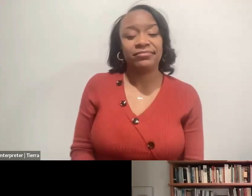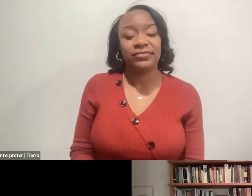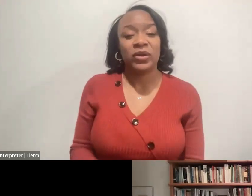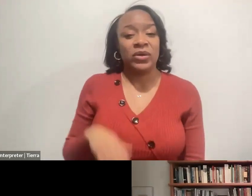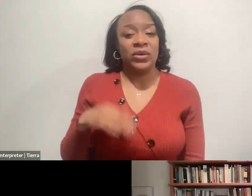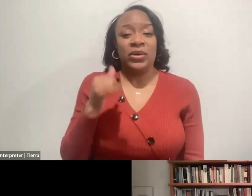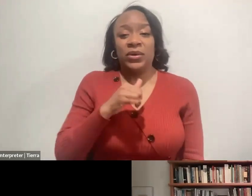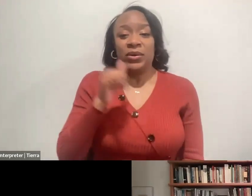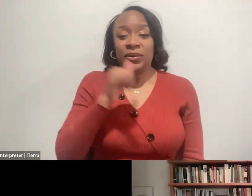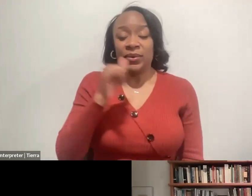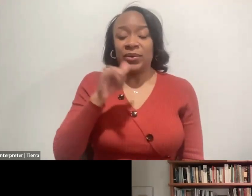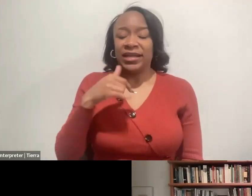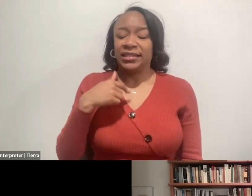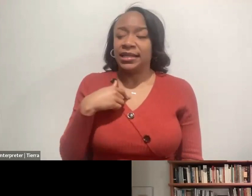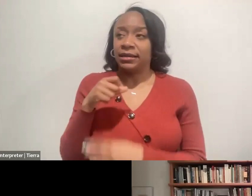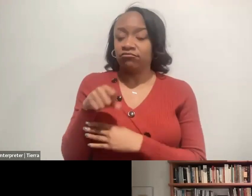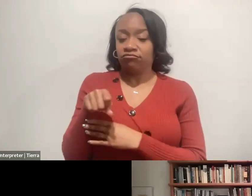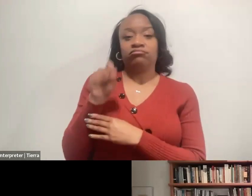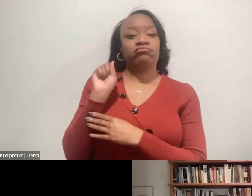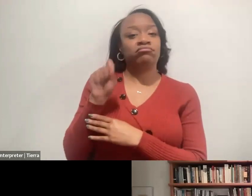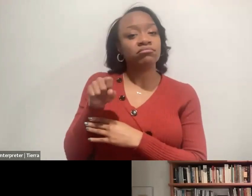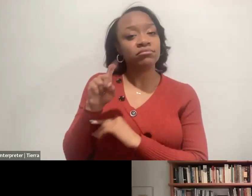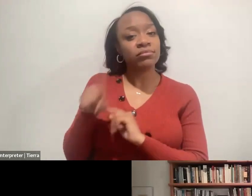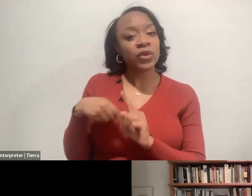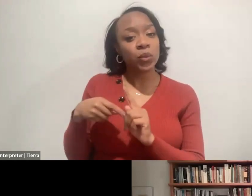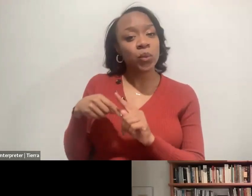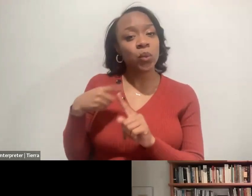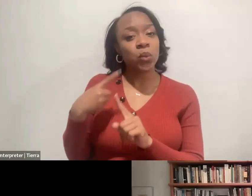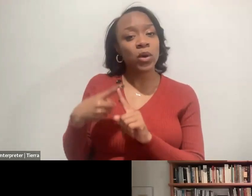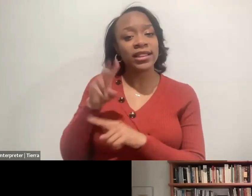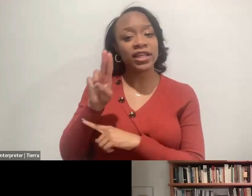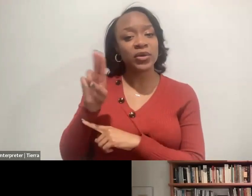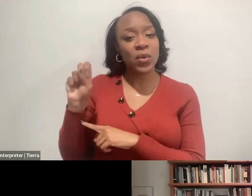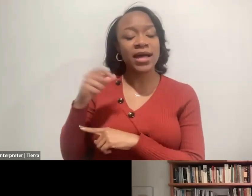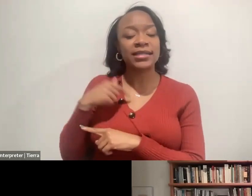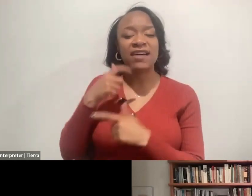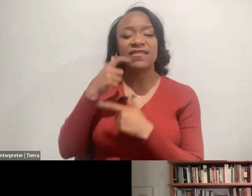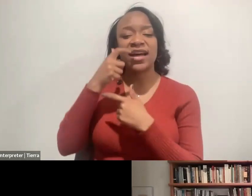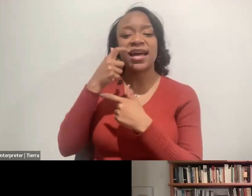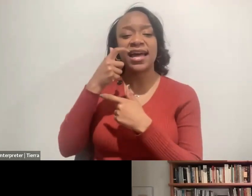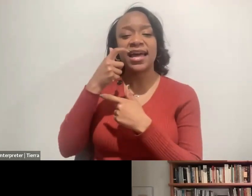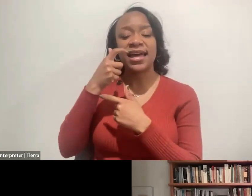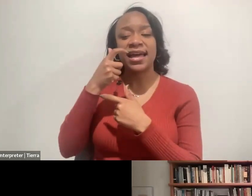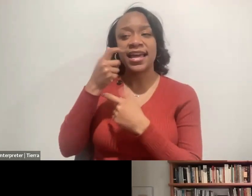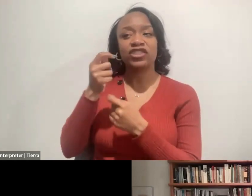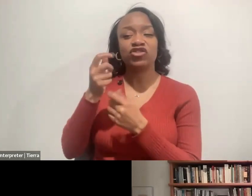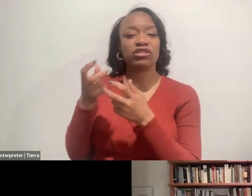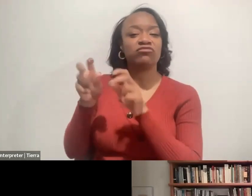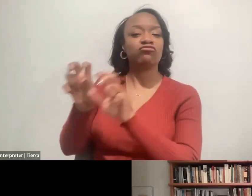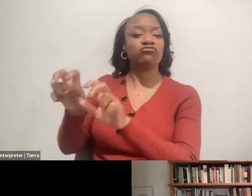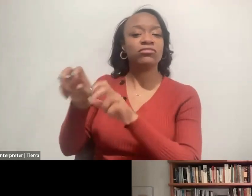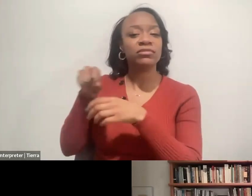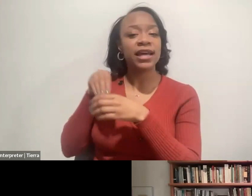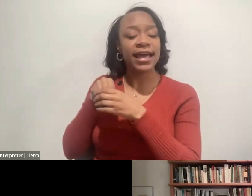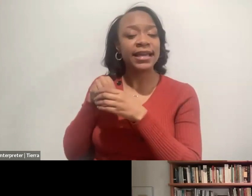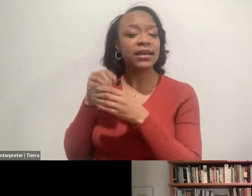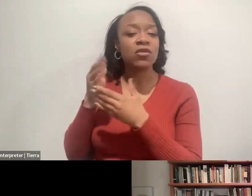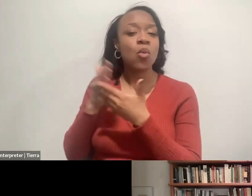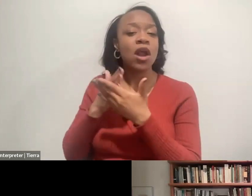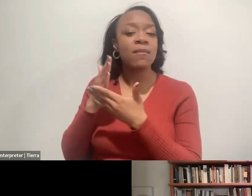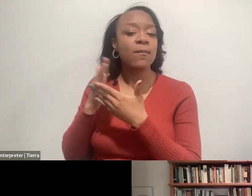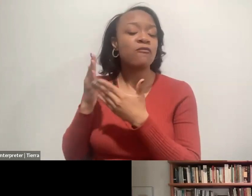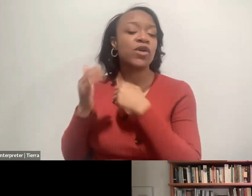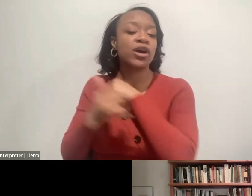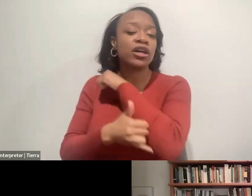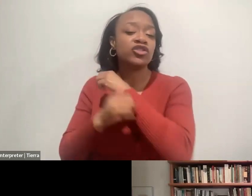It's astounding that when the U.S. has interests in some region of the world, the abuses that they will turn a blind